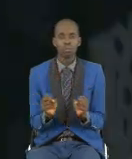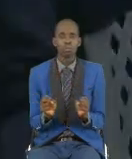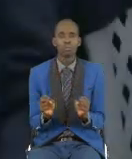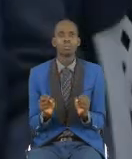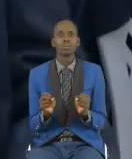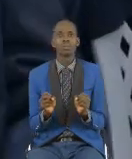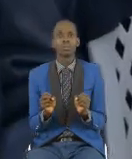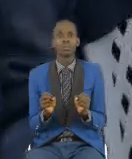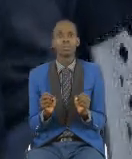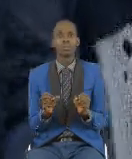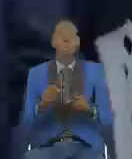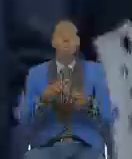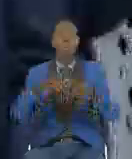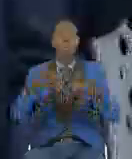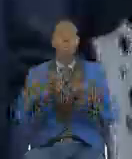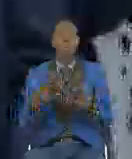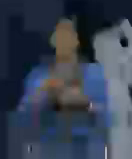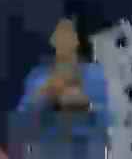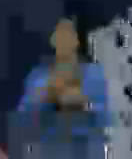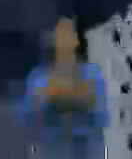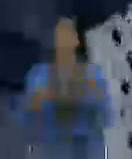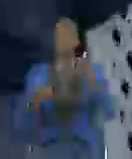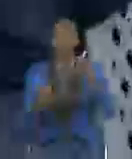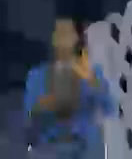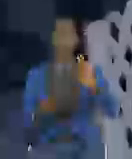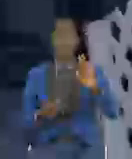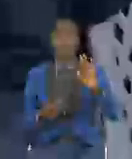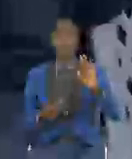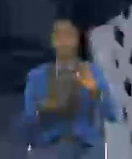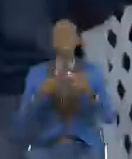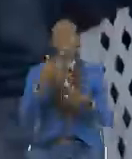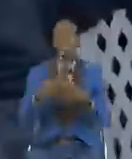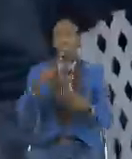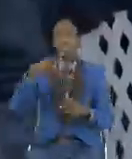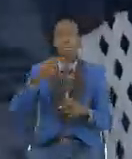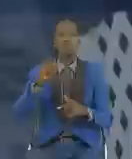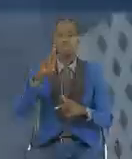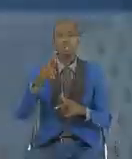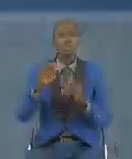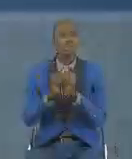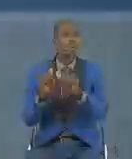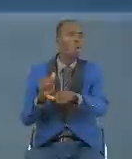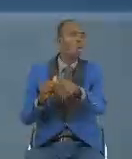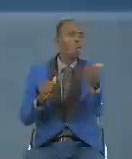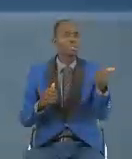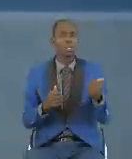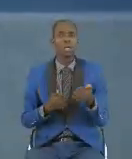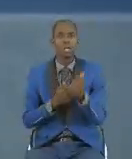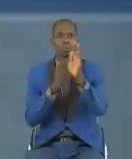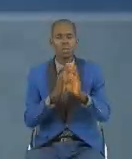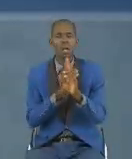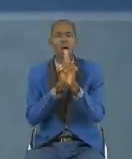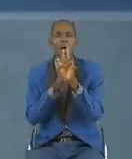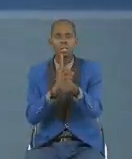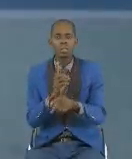now, verse 29, in verse 29, then Peter and the other apostles answered and